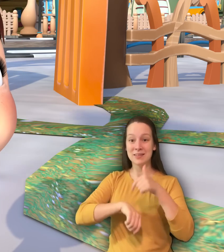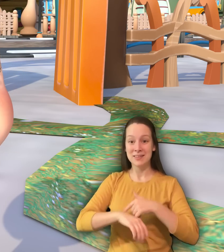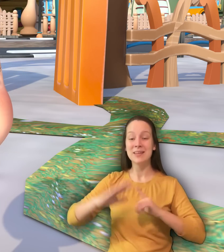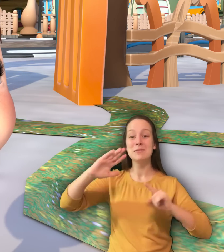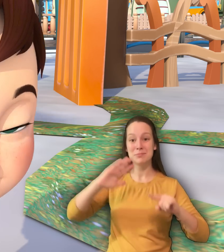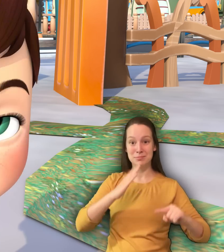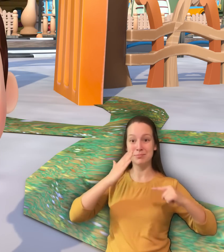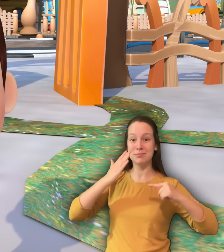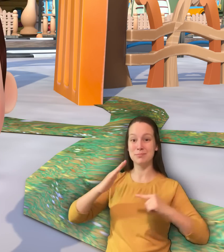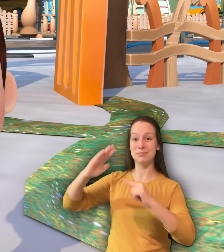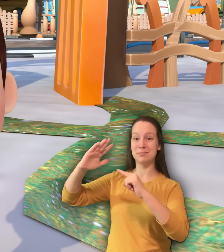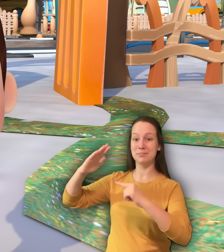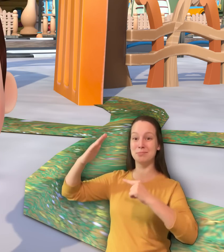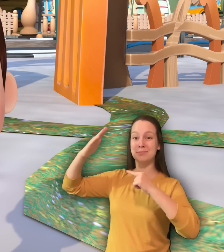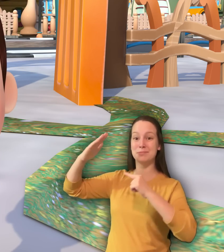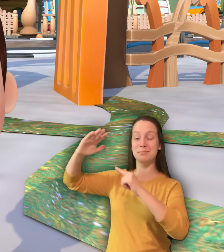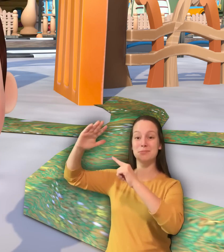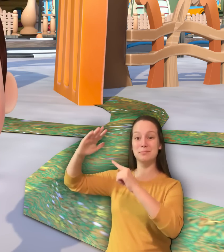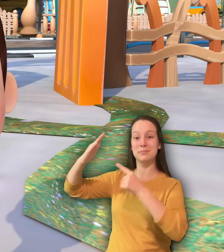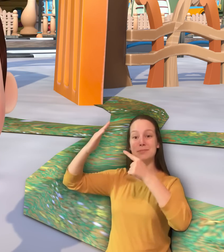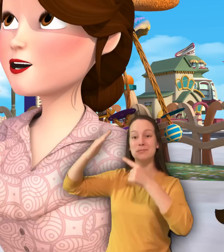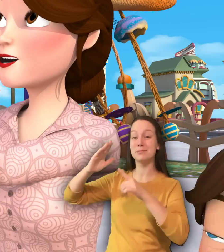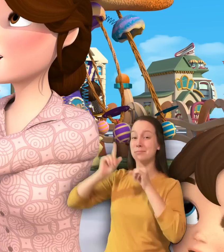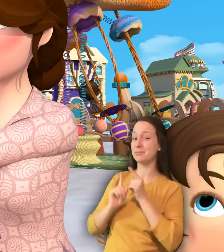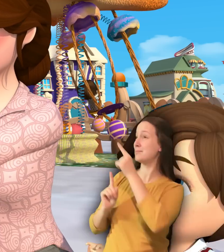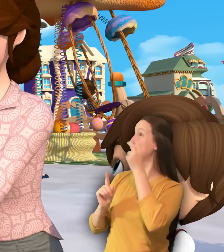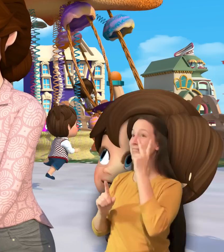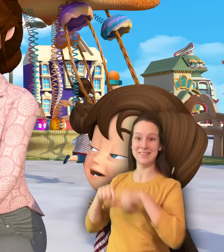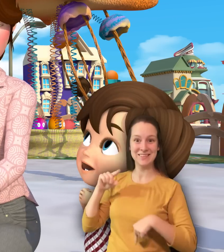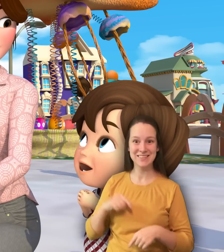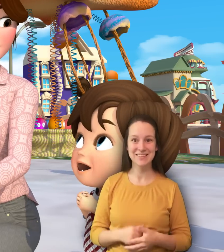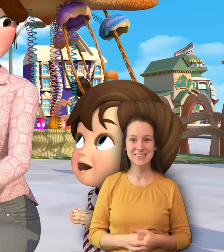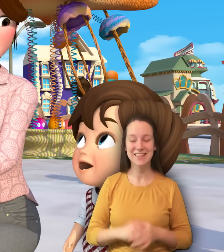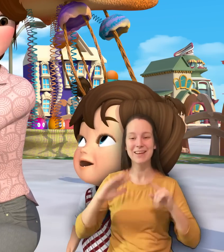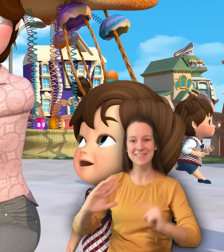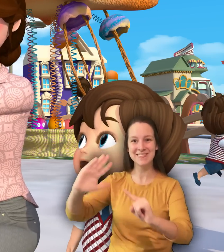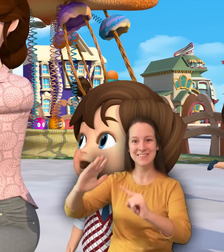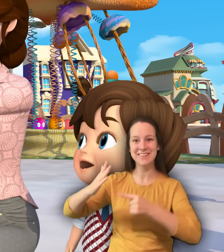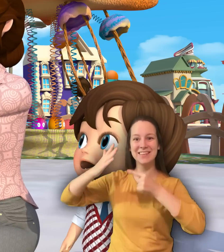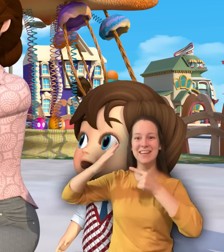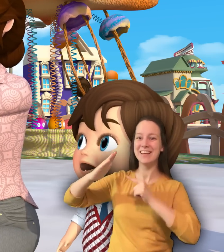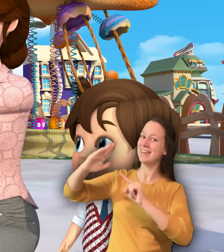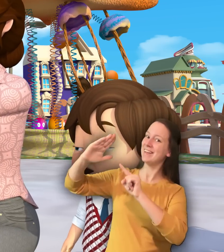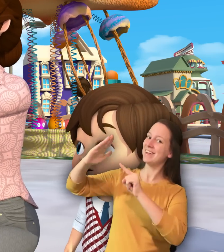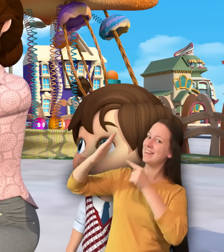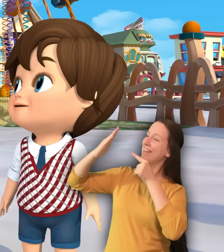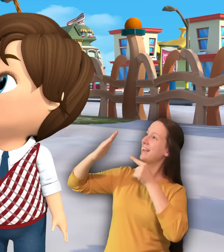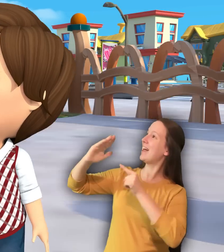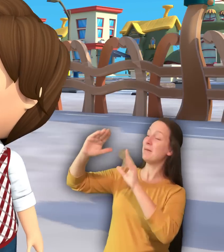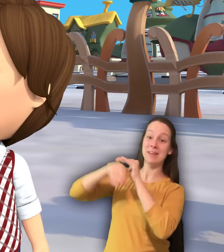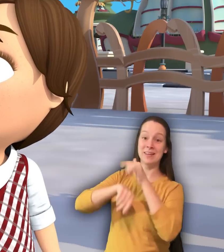fly up at night here we go with the GU flying out of sight here we go with the